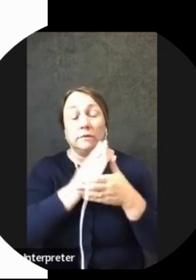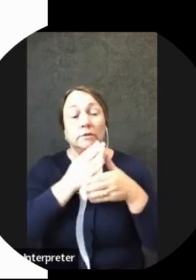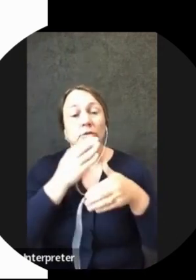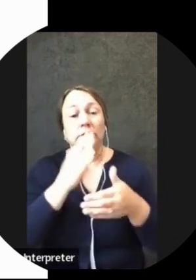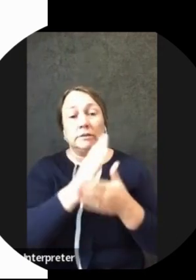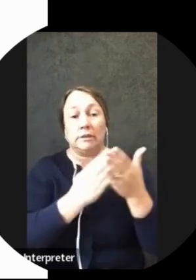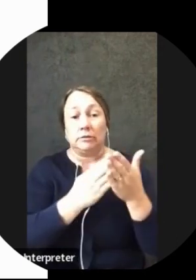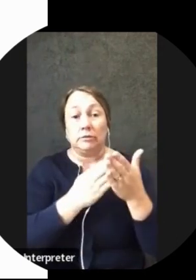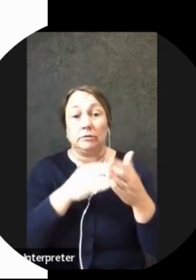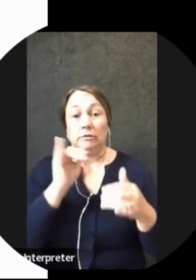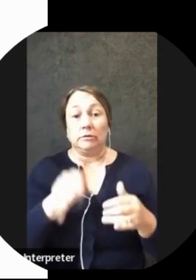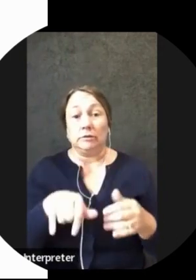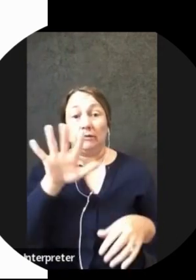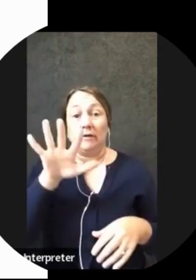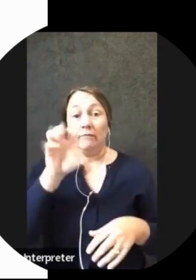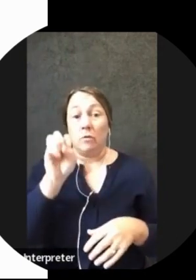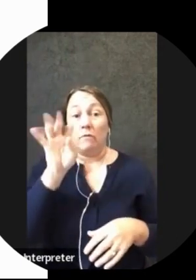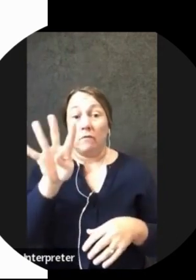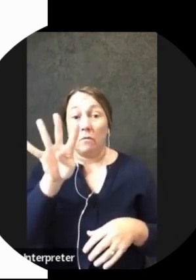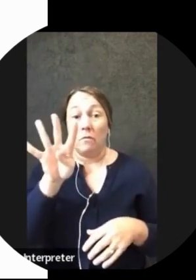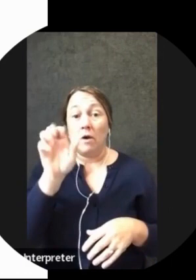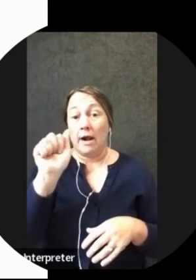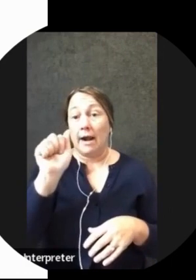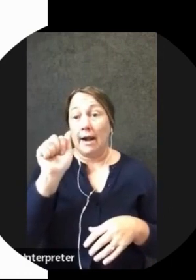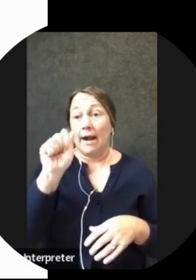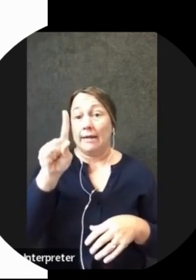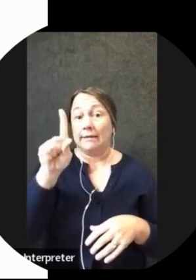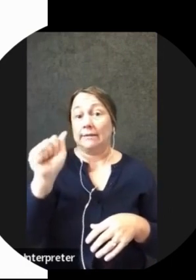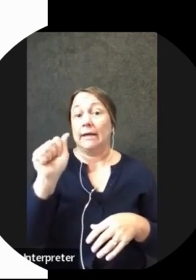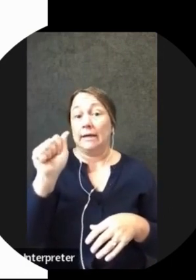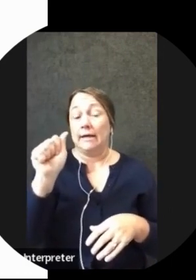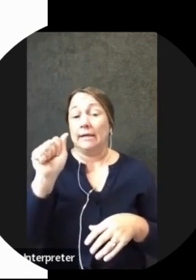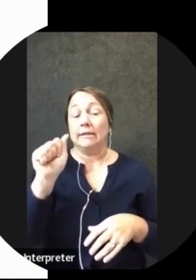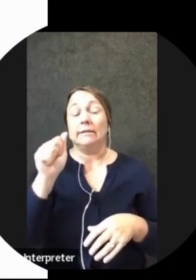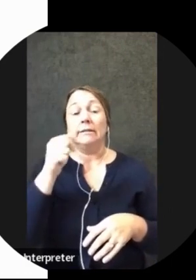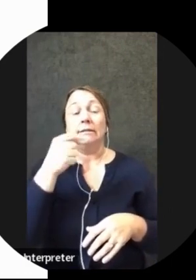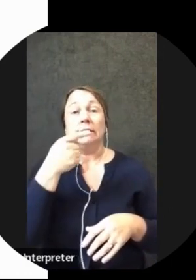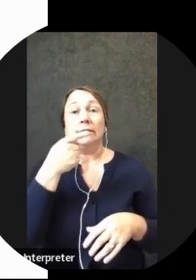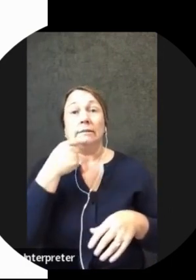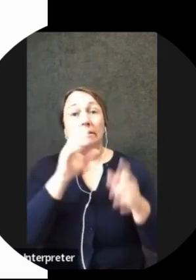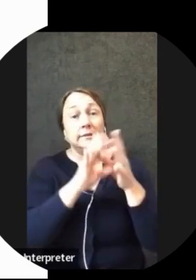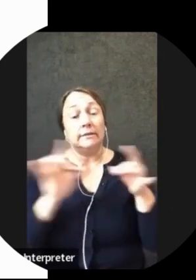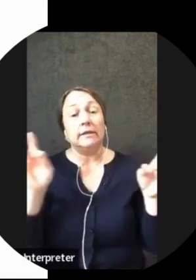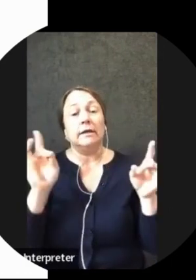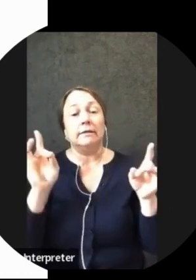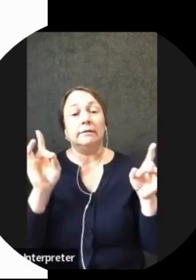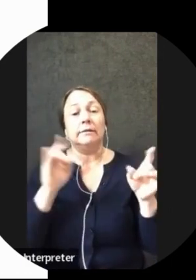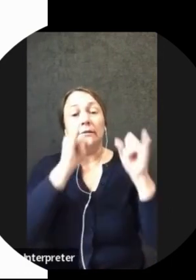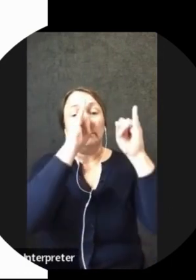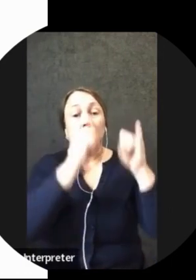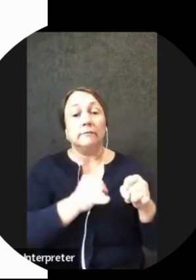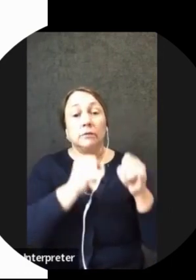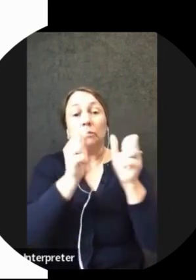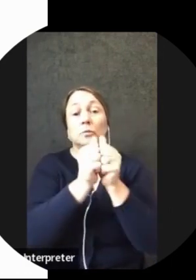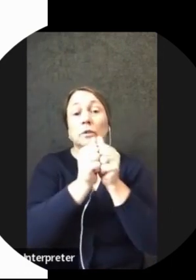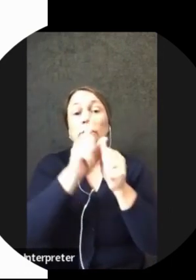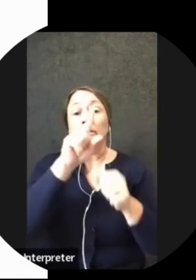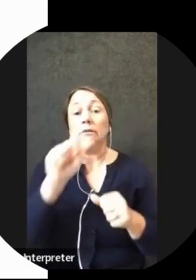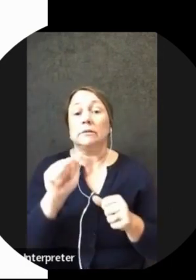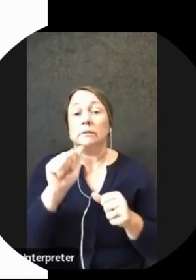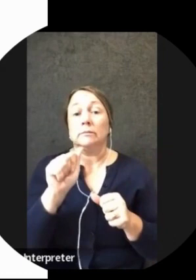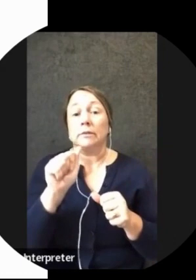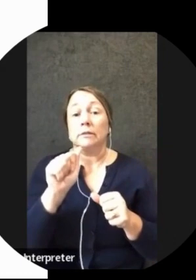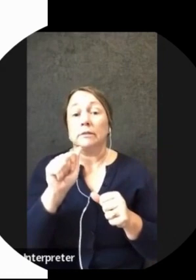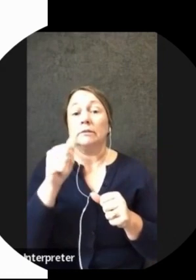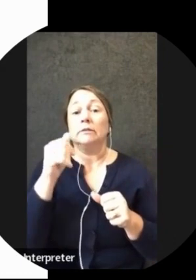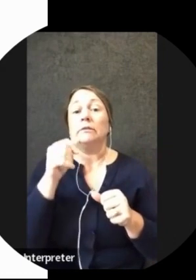Well, Section 504 and the ADA states that individuals with a disability are defined as persons with physical or